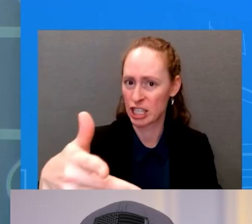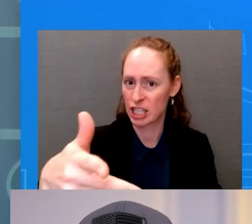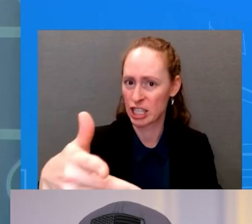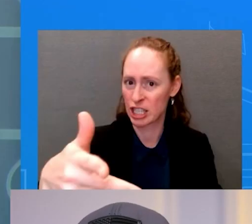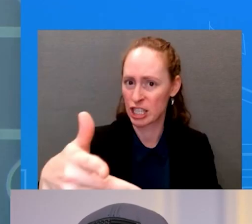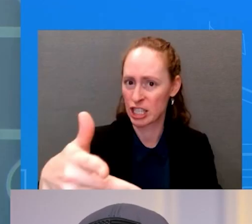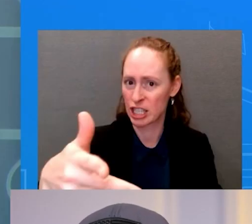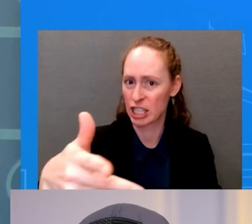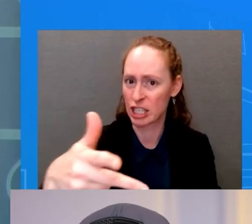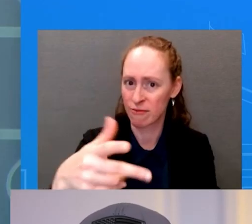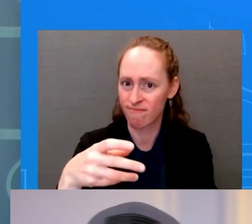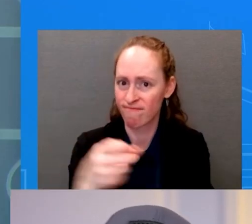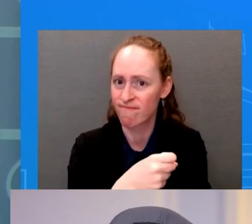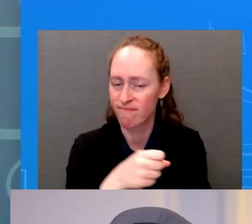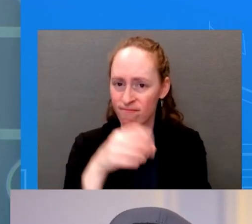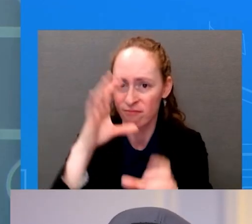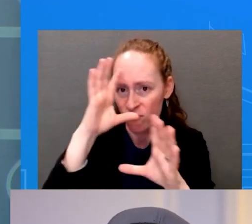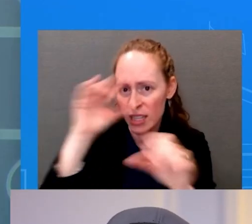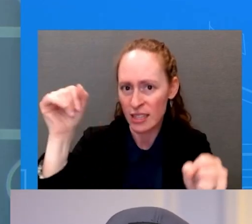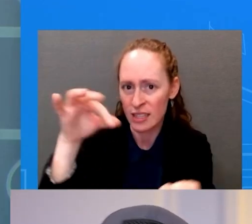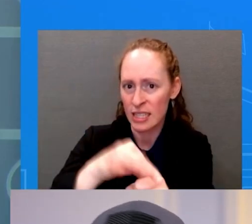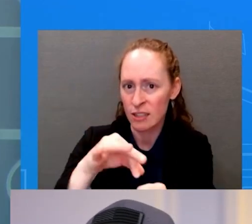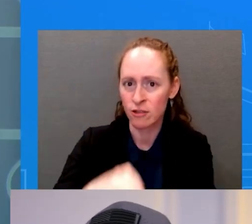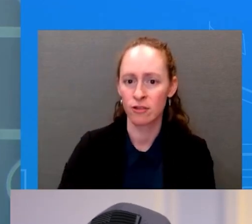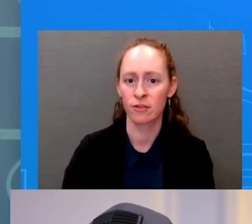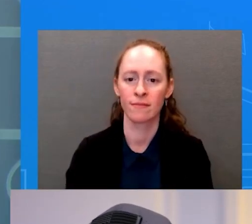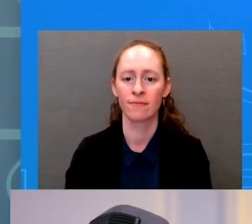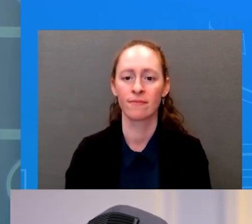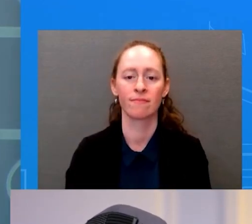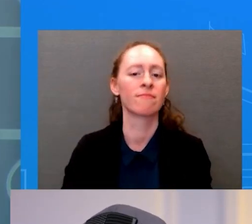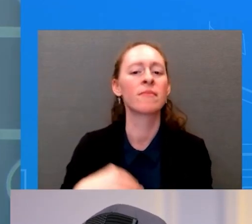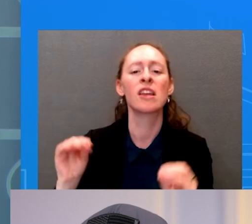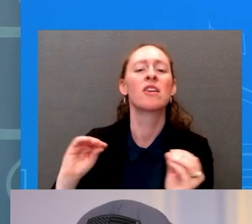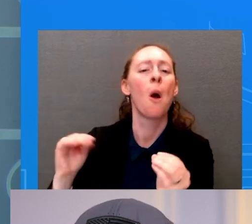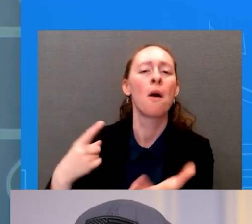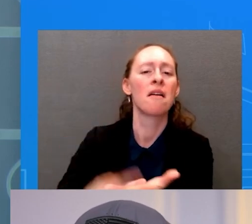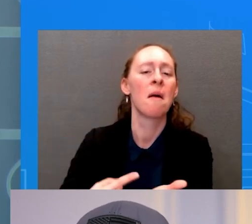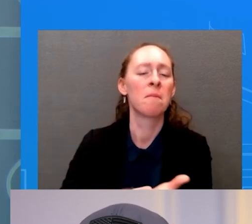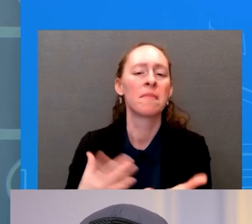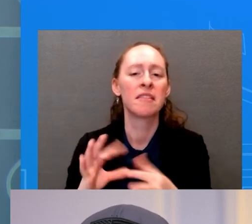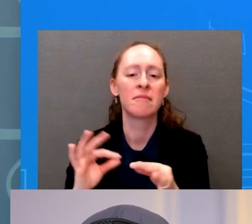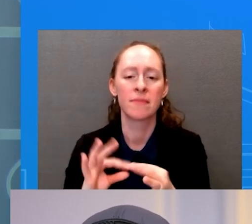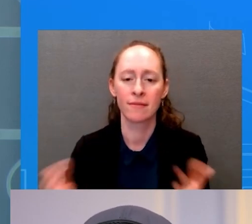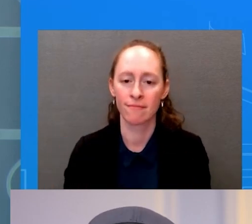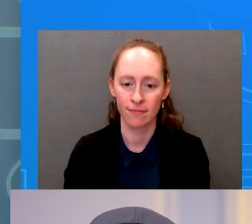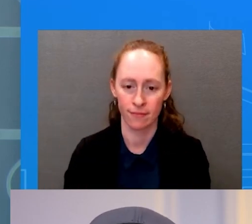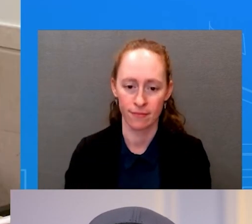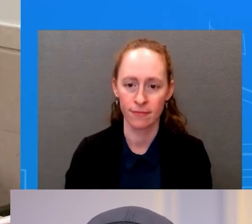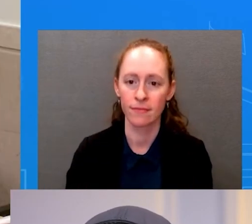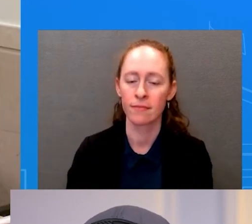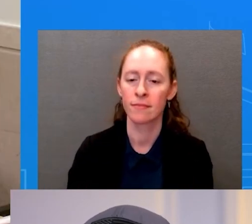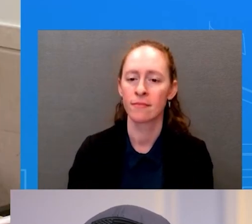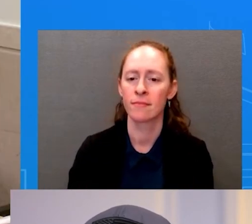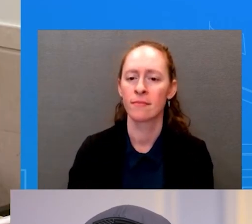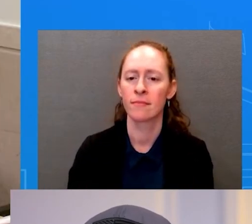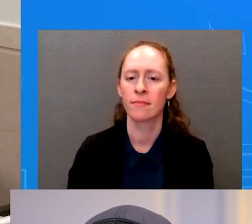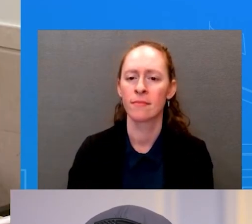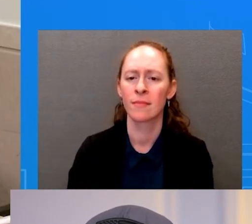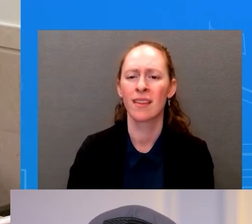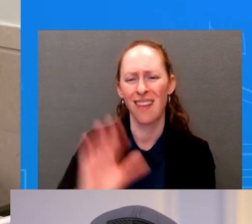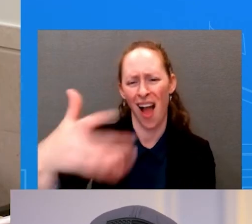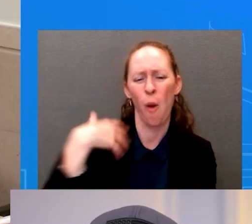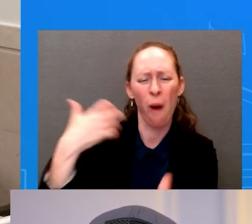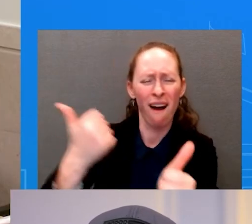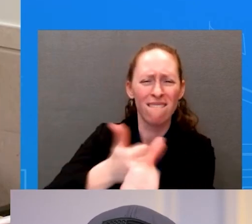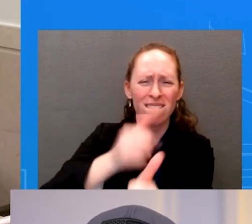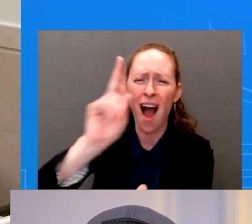has to say about all this. Thank you, Karine. Following up on something you said earlier, if President Biden's top domestic